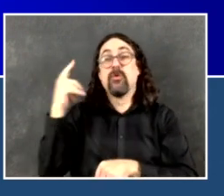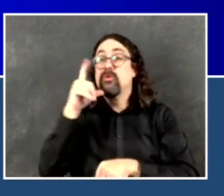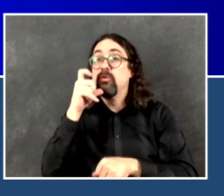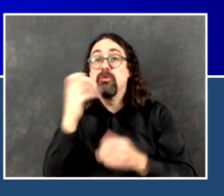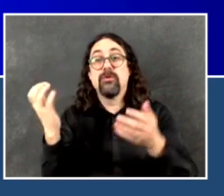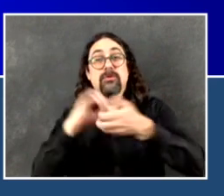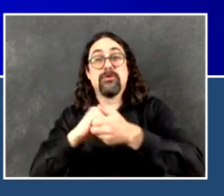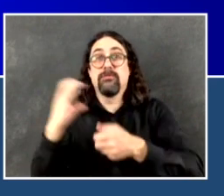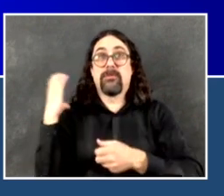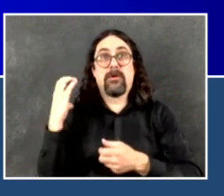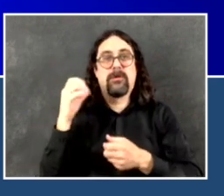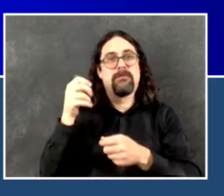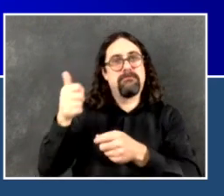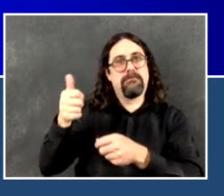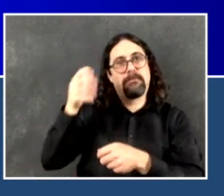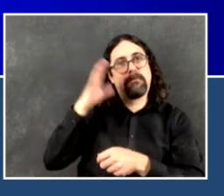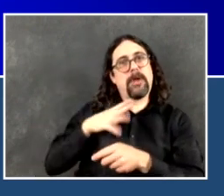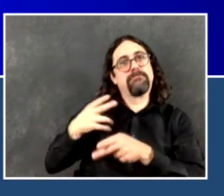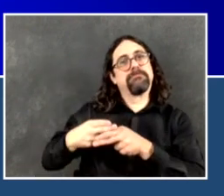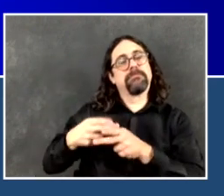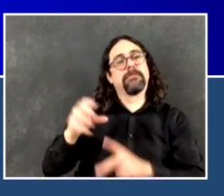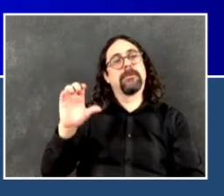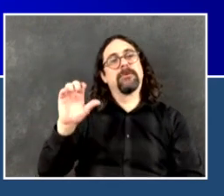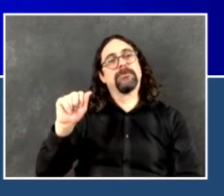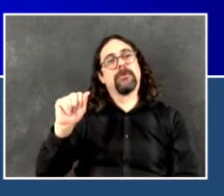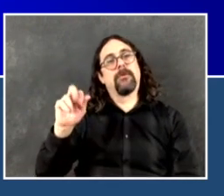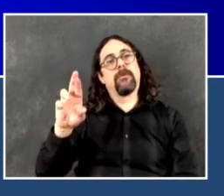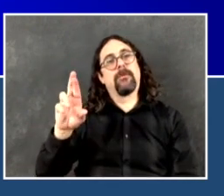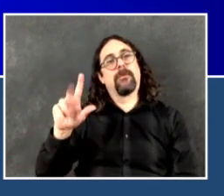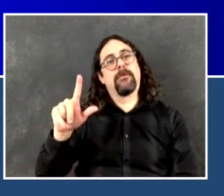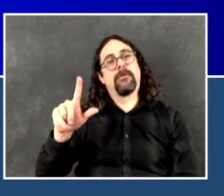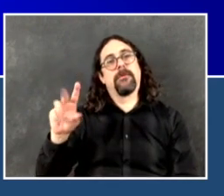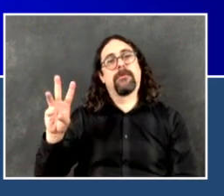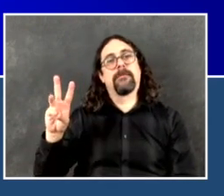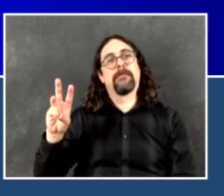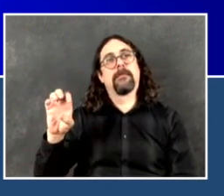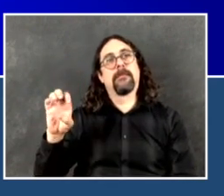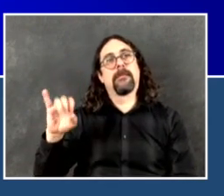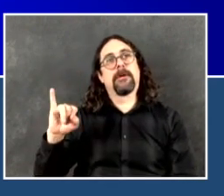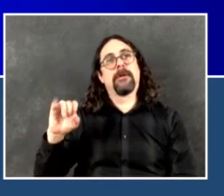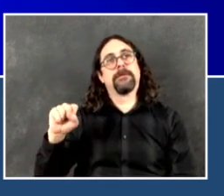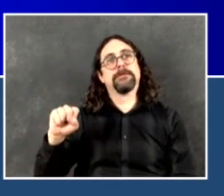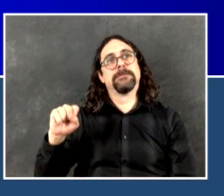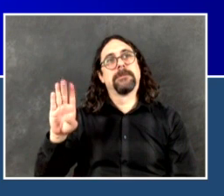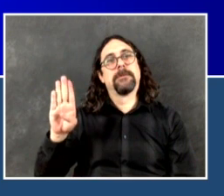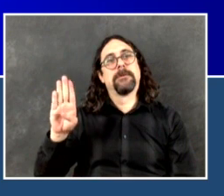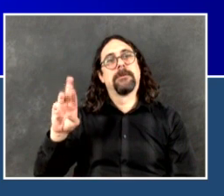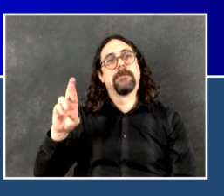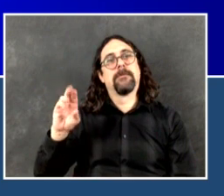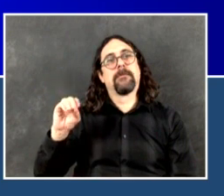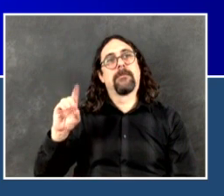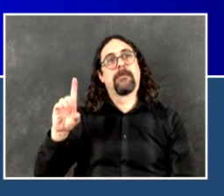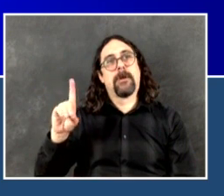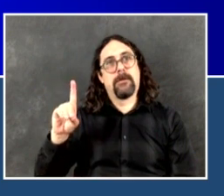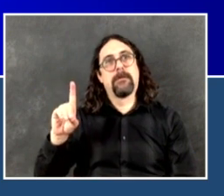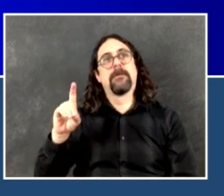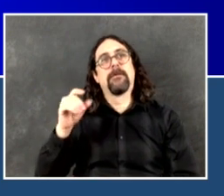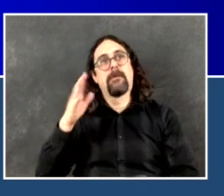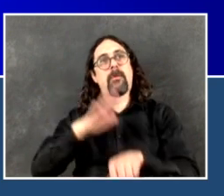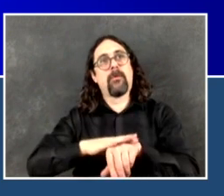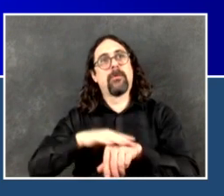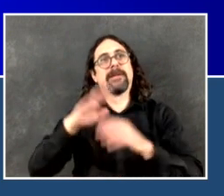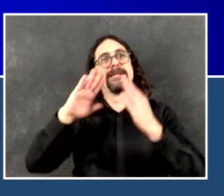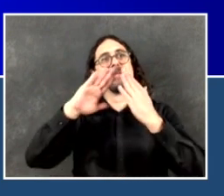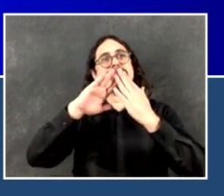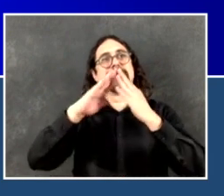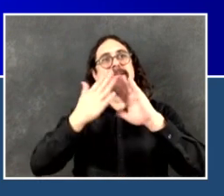and most recently served as the chair of the City Planning Commission in my administration. He has served in one form or another in city